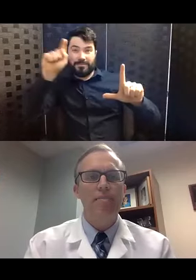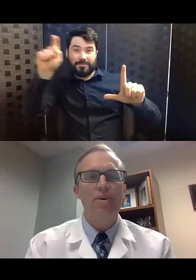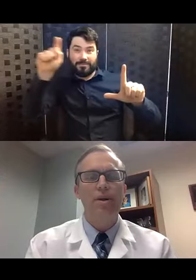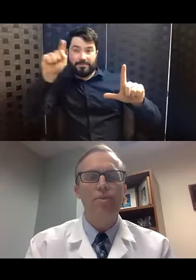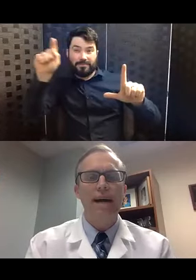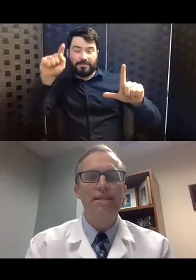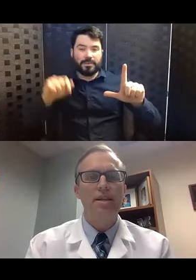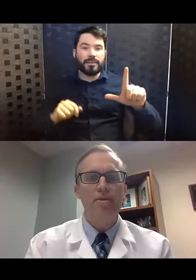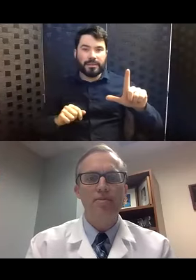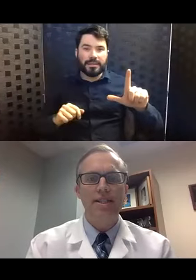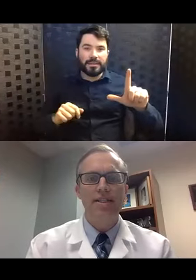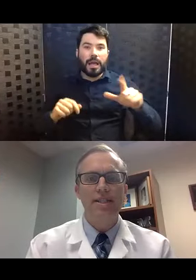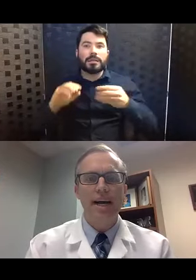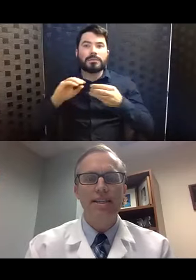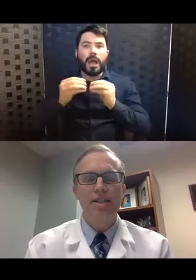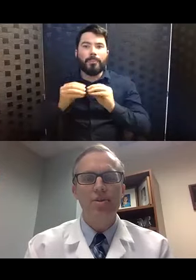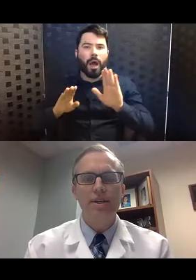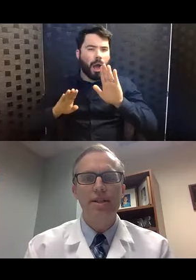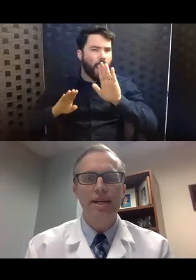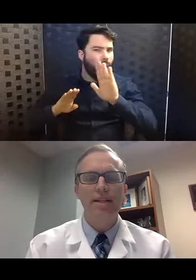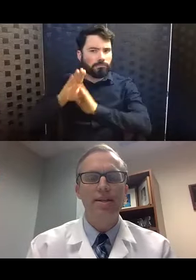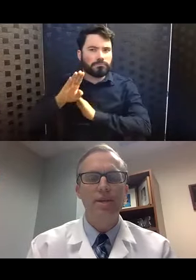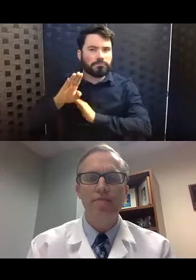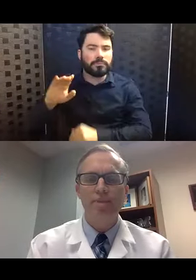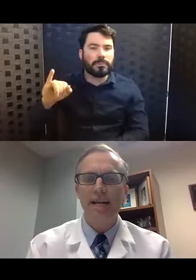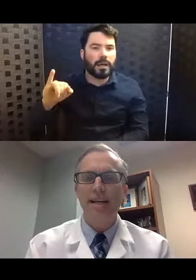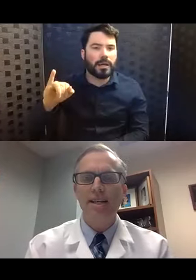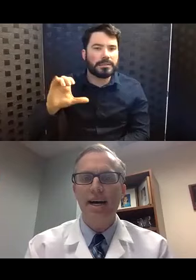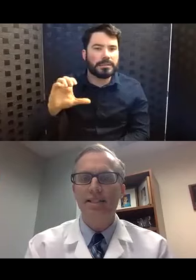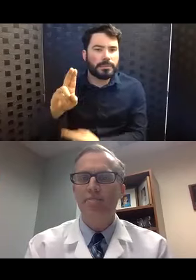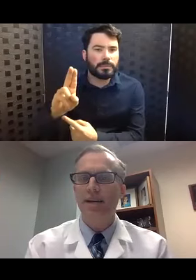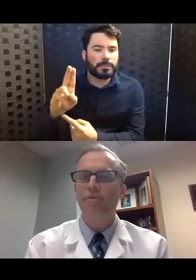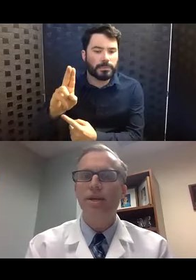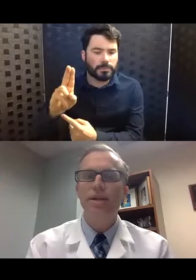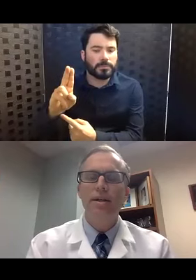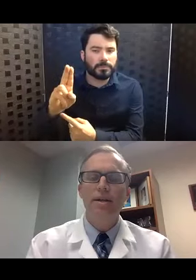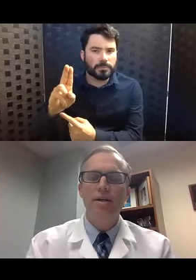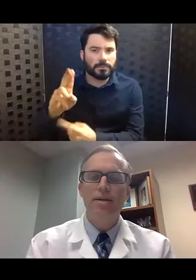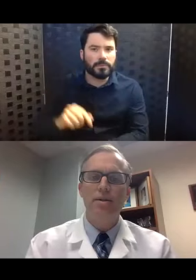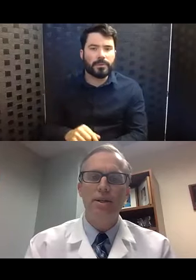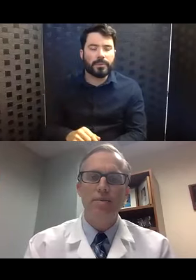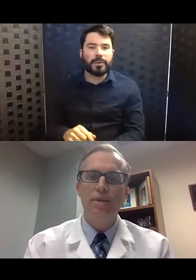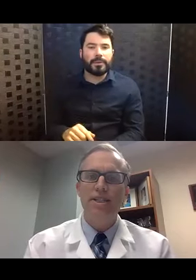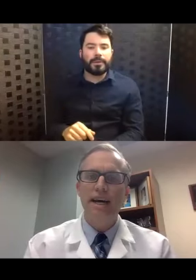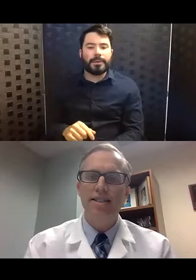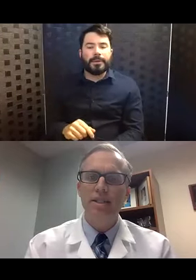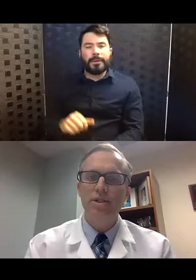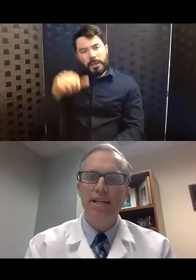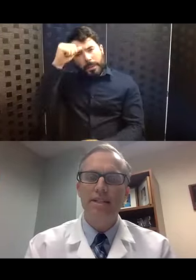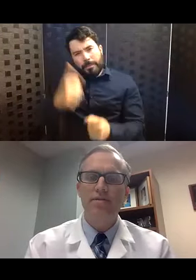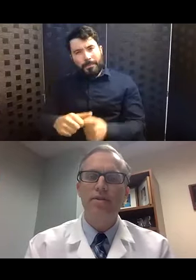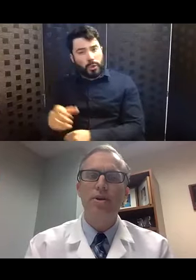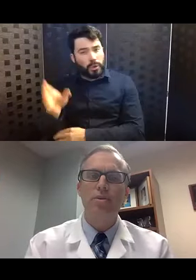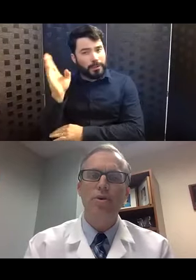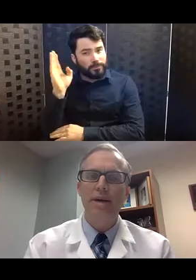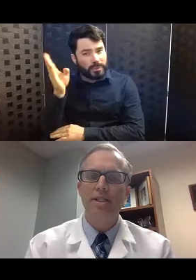talk about rising number of patients in the ICU, and we have presented the concept that if we reach an ICU